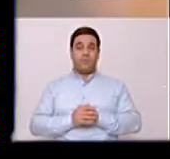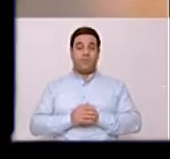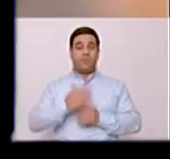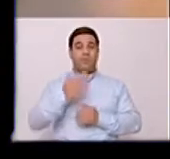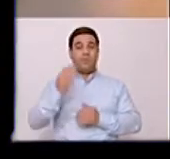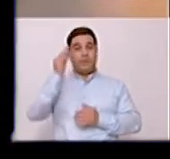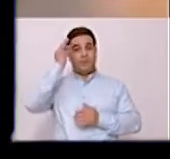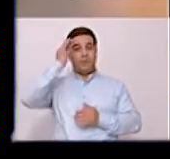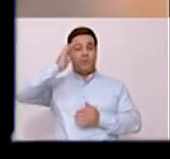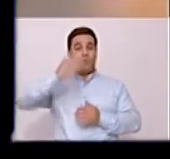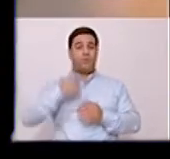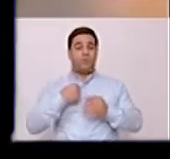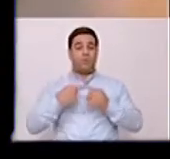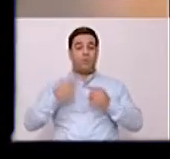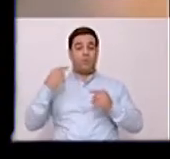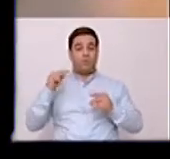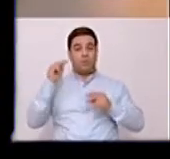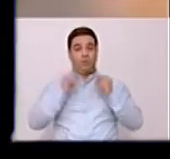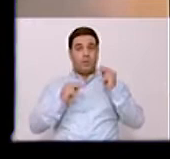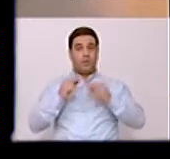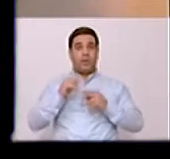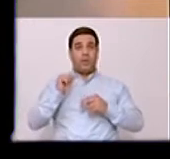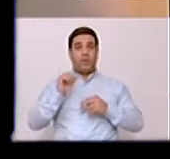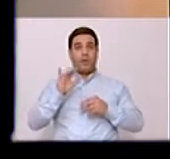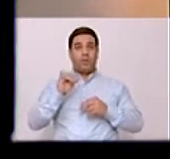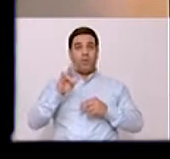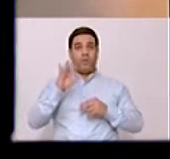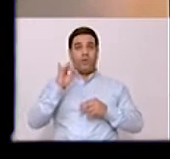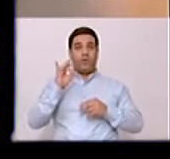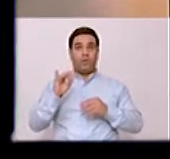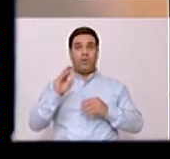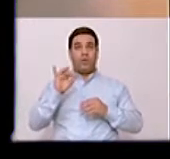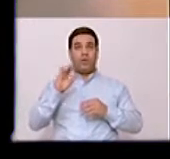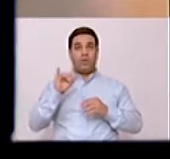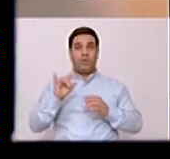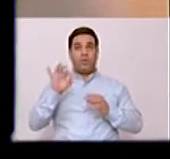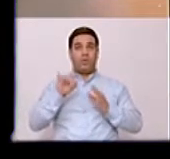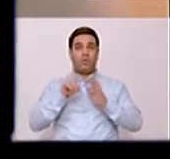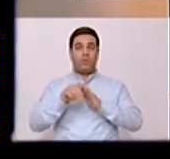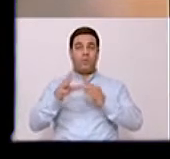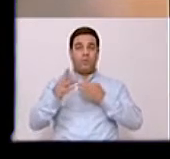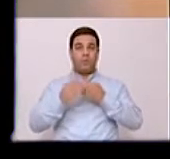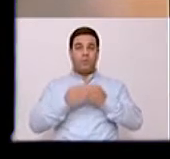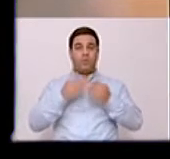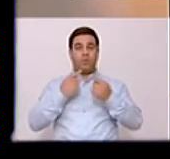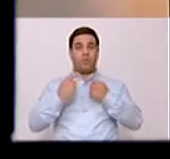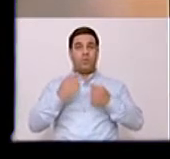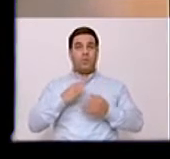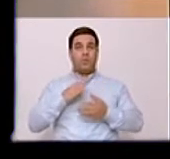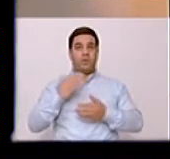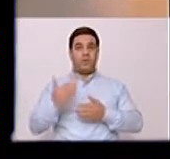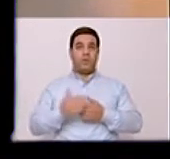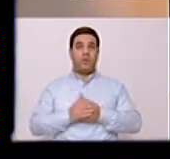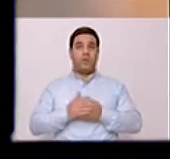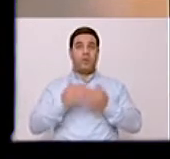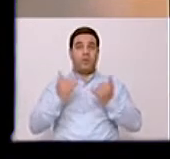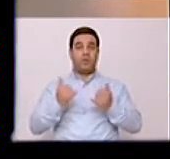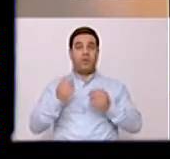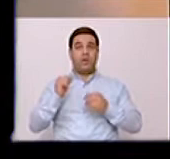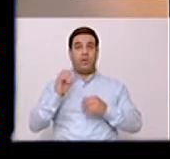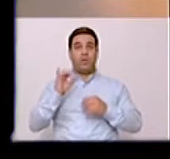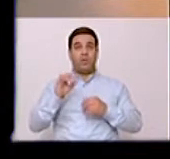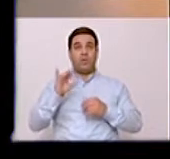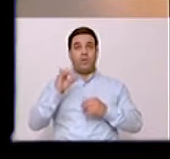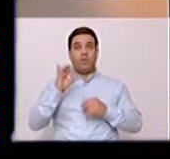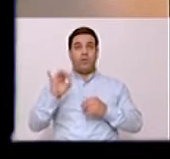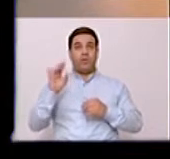Esingizda bo'lsa, biz o'tgan darsimizda Abulfayzxon dramasining syujeti haqida birgalikda suhbatlashgan edik. Keling,